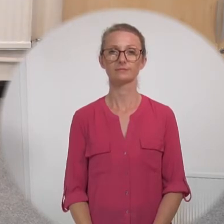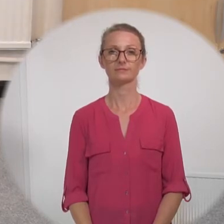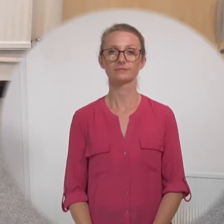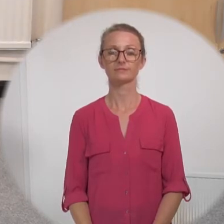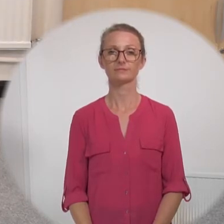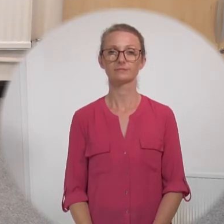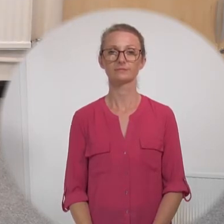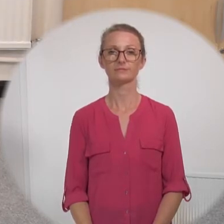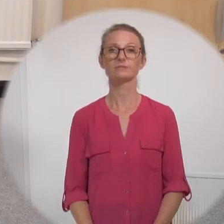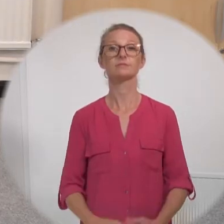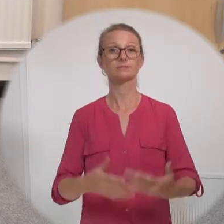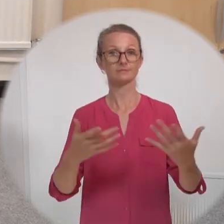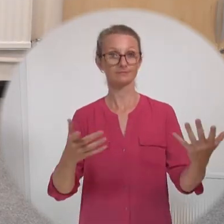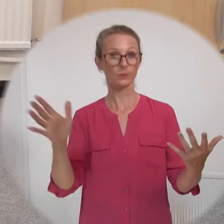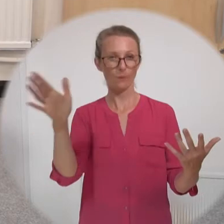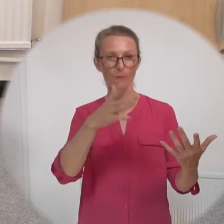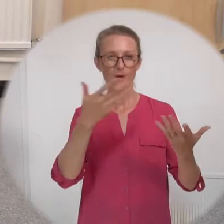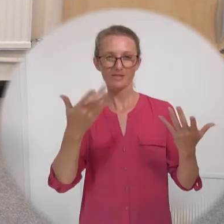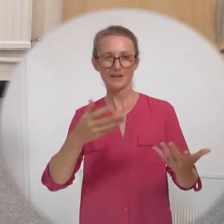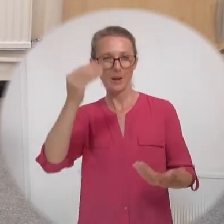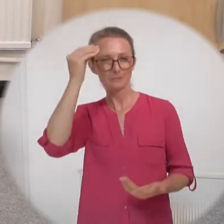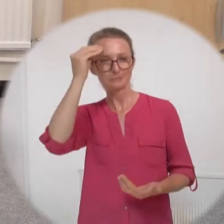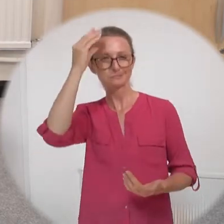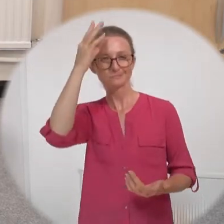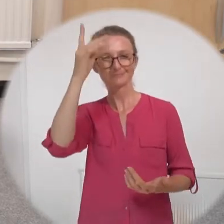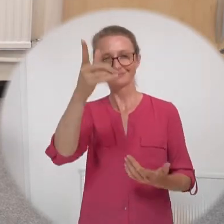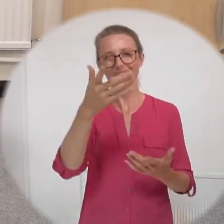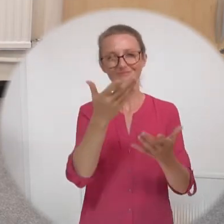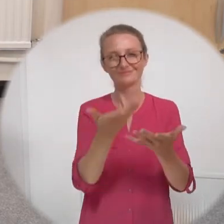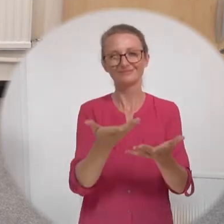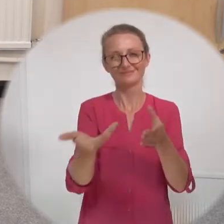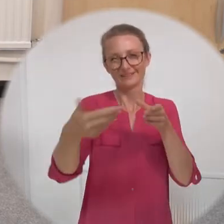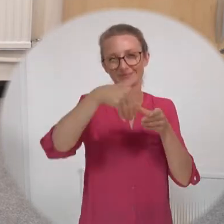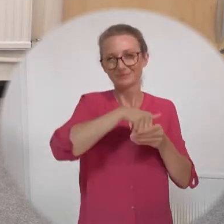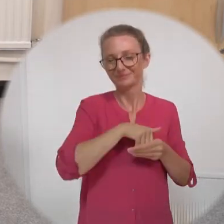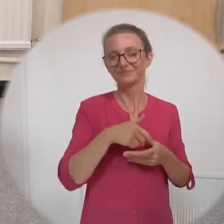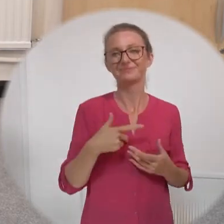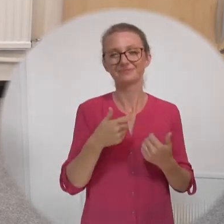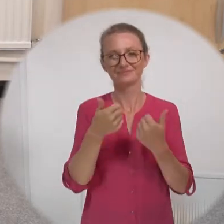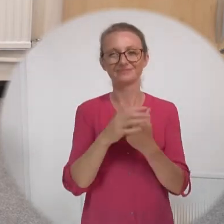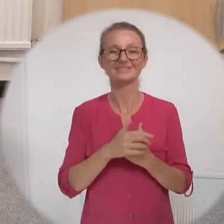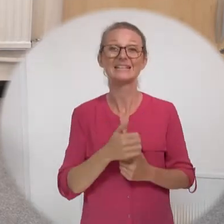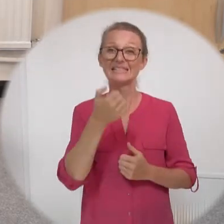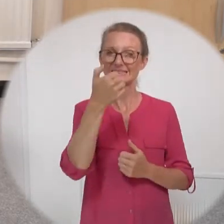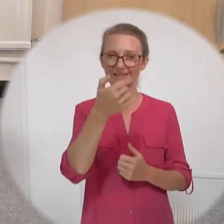Right, you are now all experts. Let's go for it. And we'll do 6.